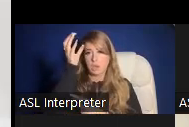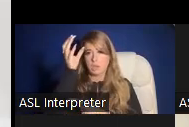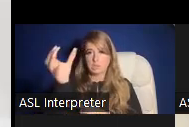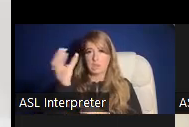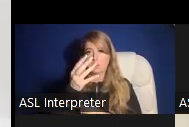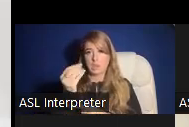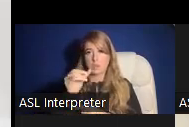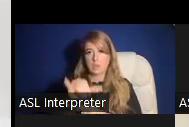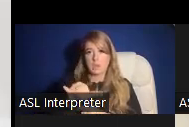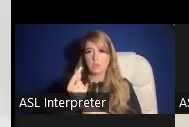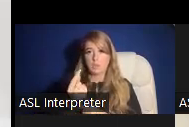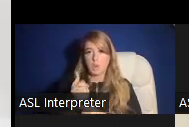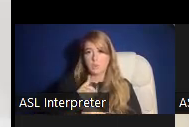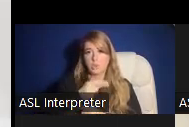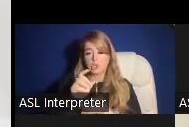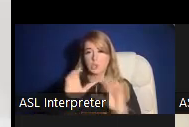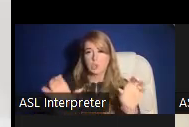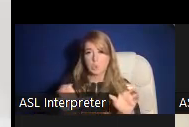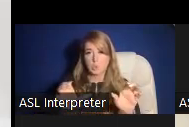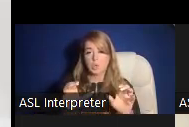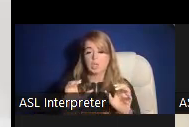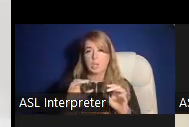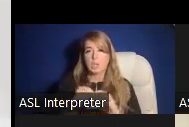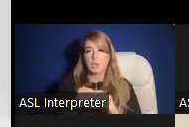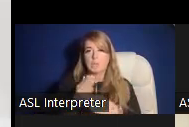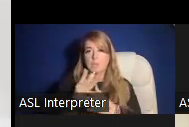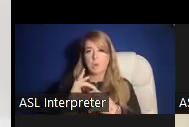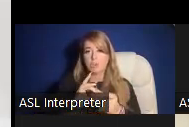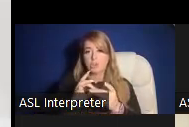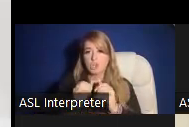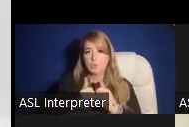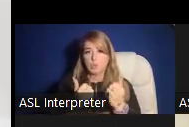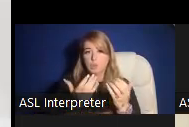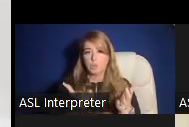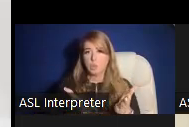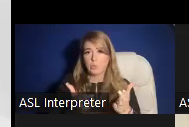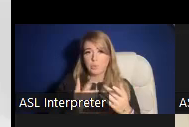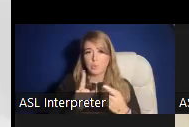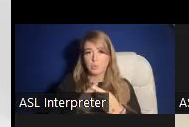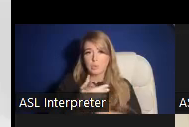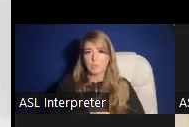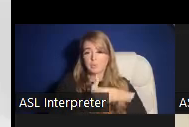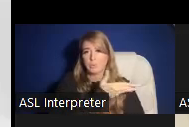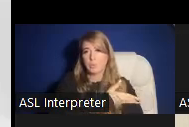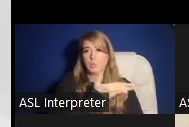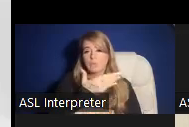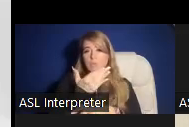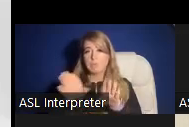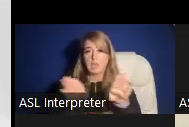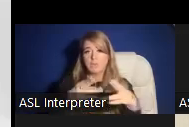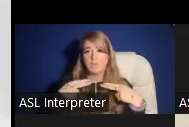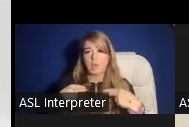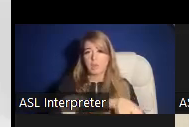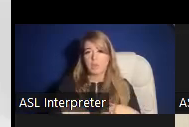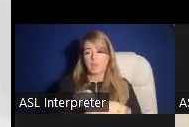and that's what we need to do in partnership with you to improve behavioral health in the state of